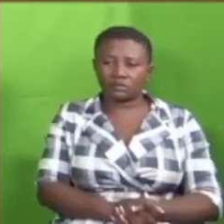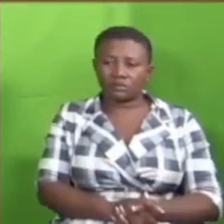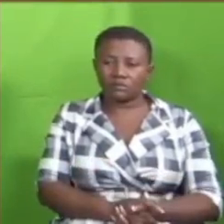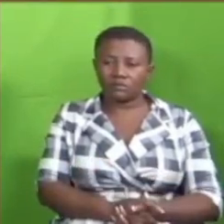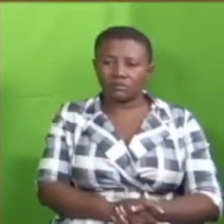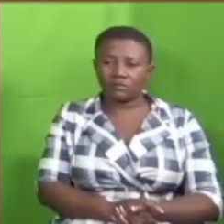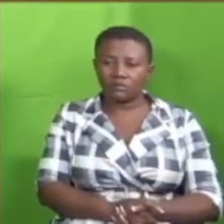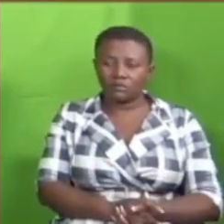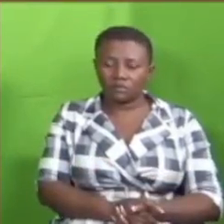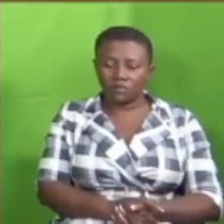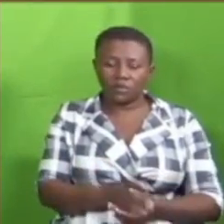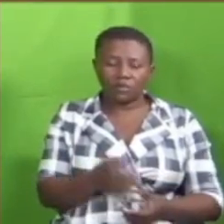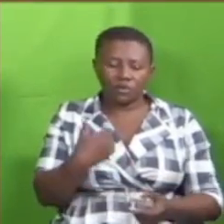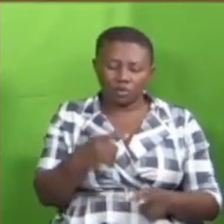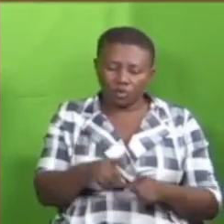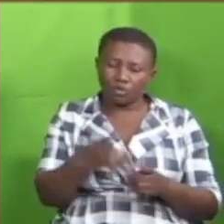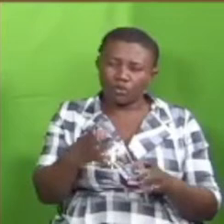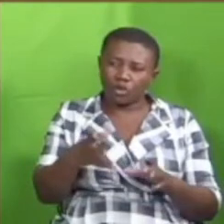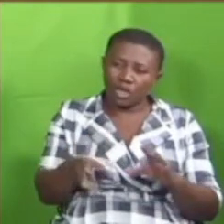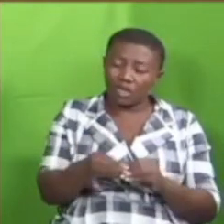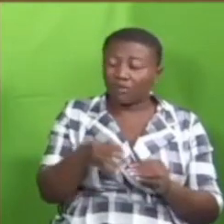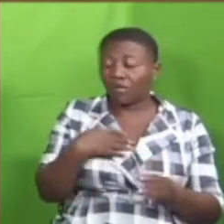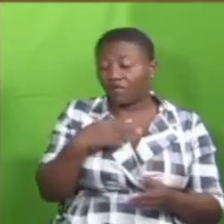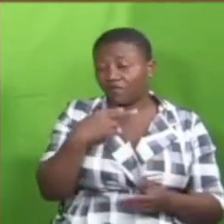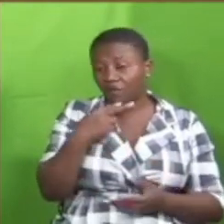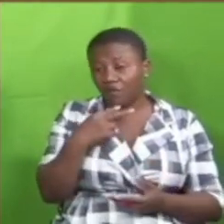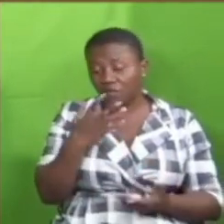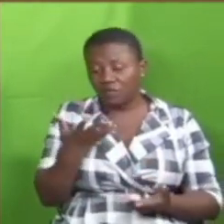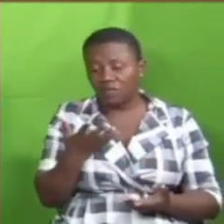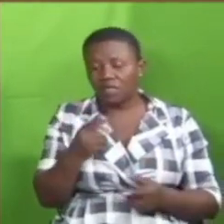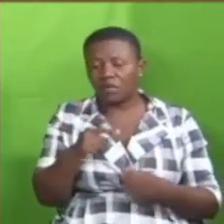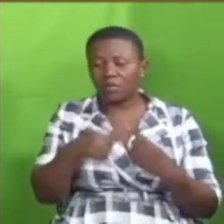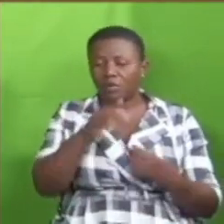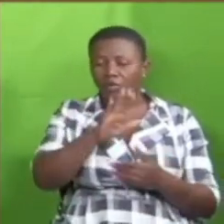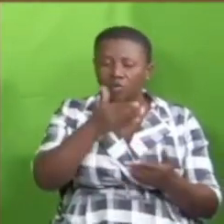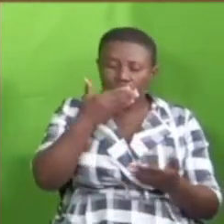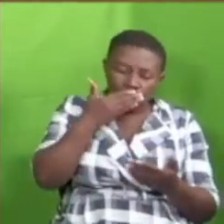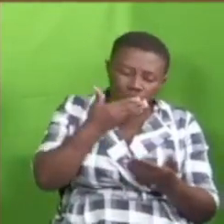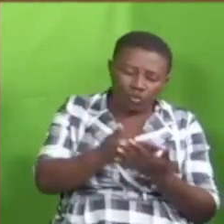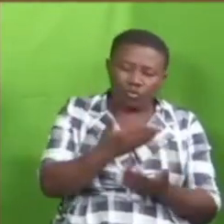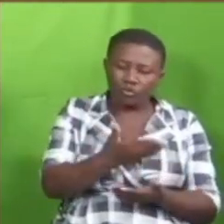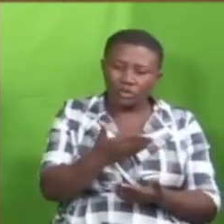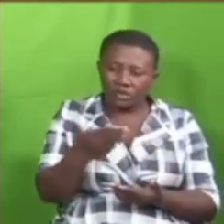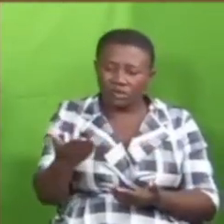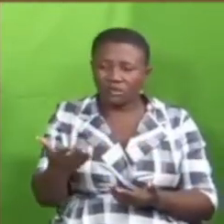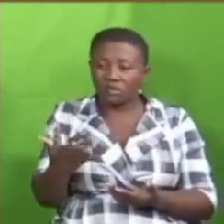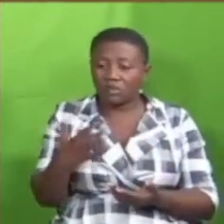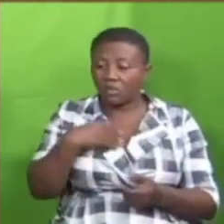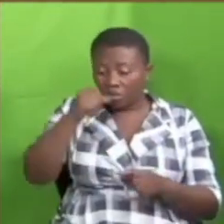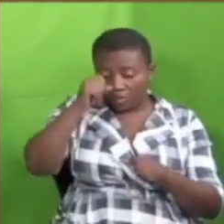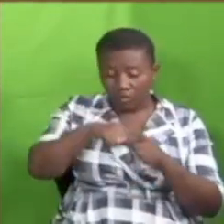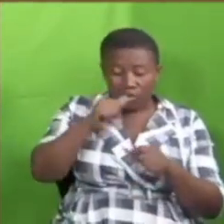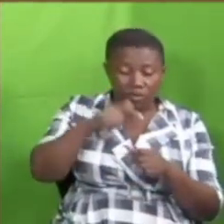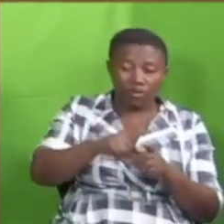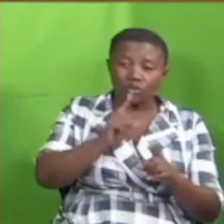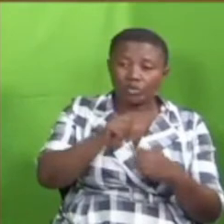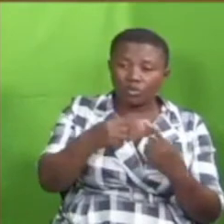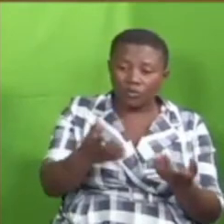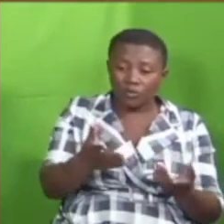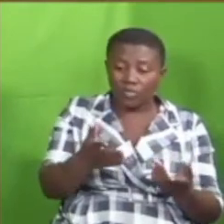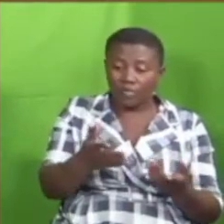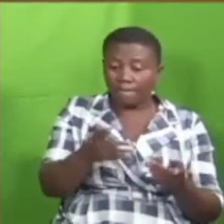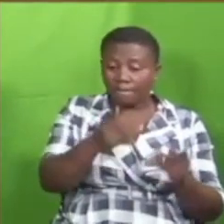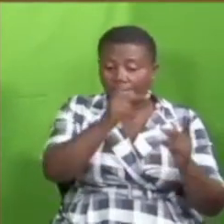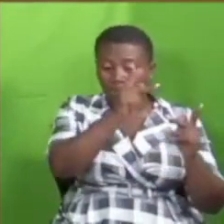the ongoing discussions and the good things my colleagues have spoken about my immediate